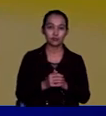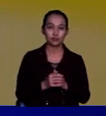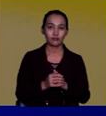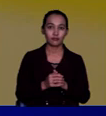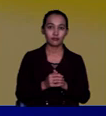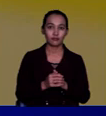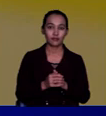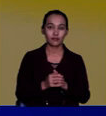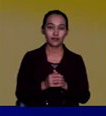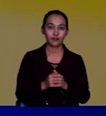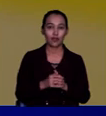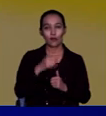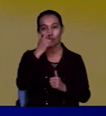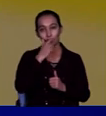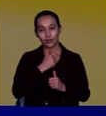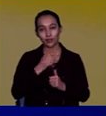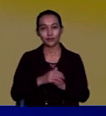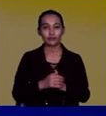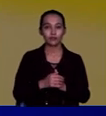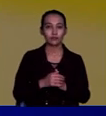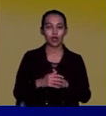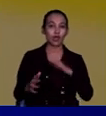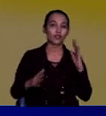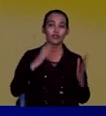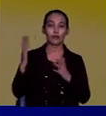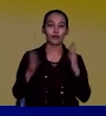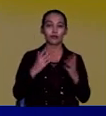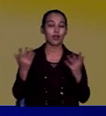Hamda kamtar ekan. Shamolchi.